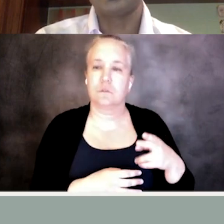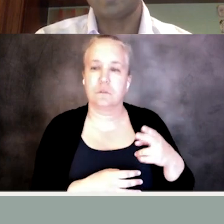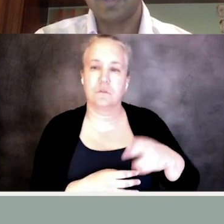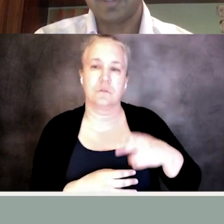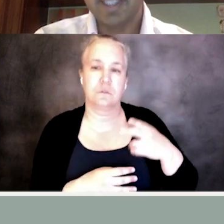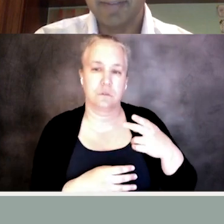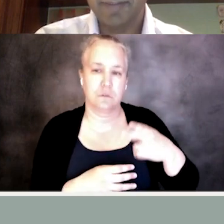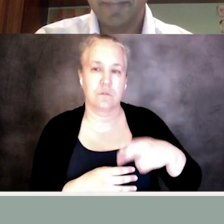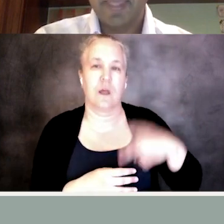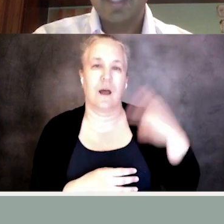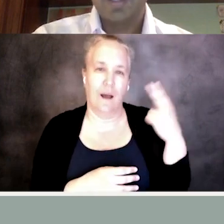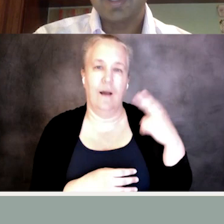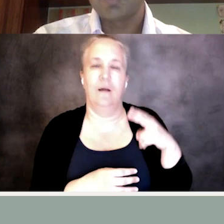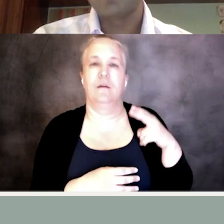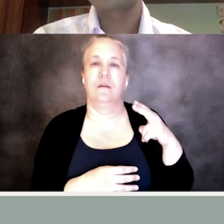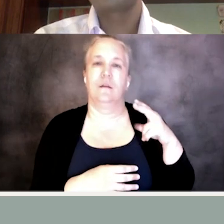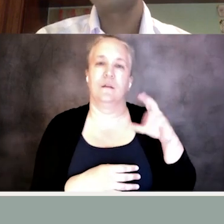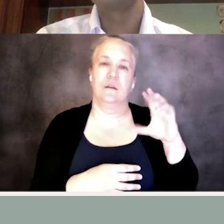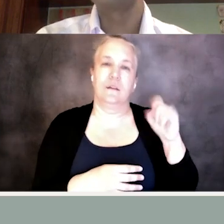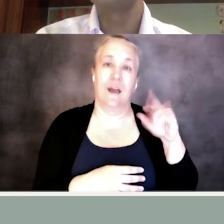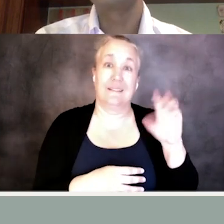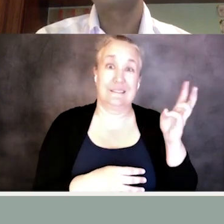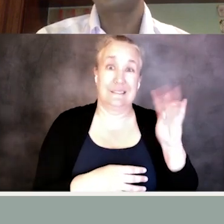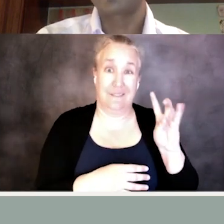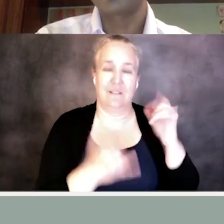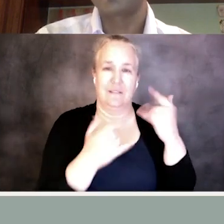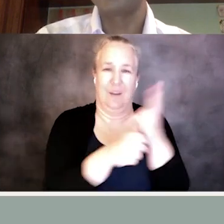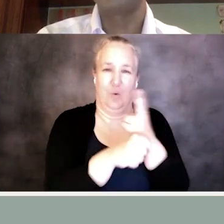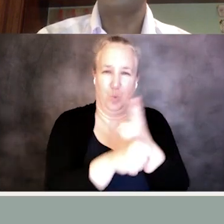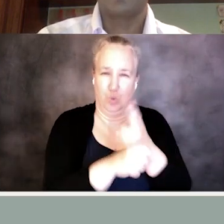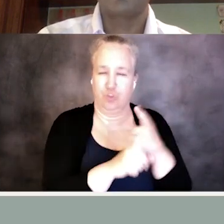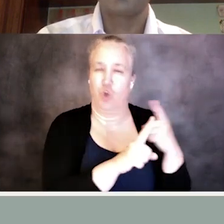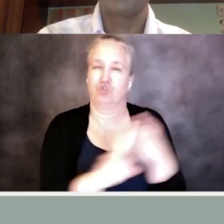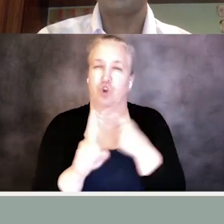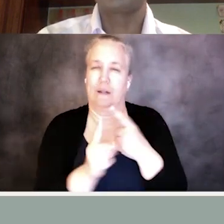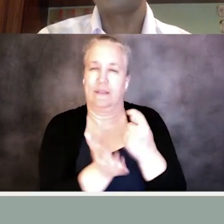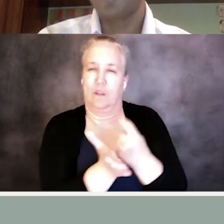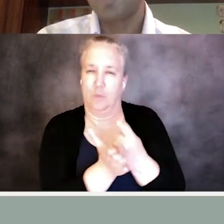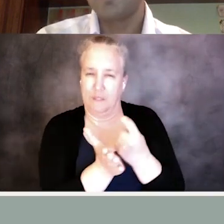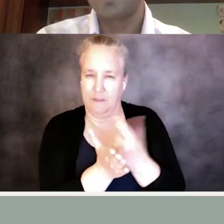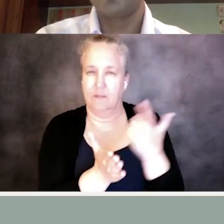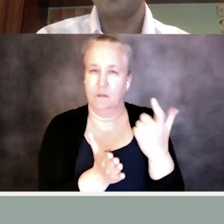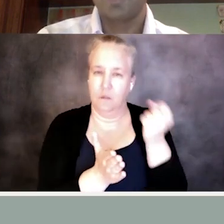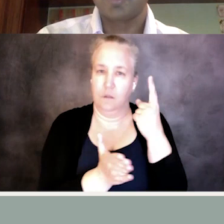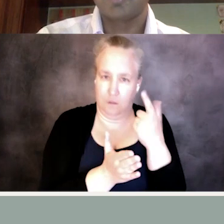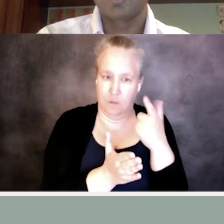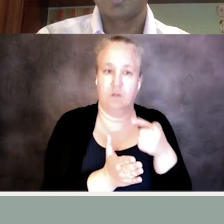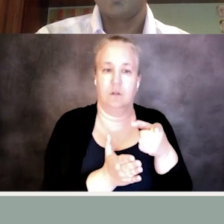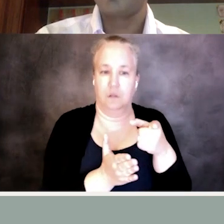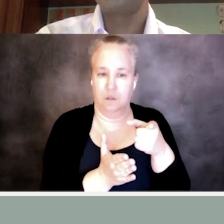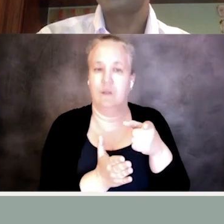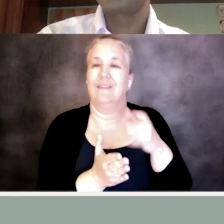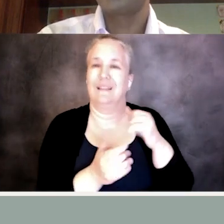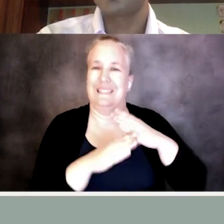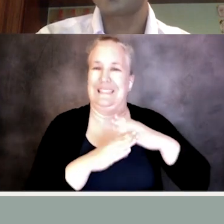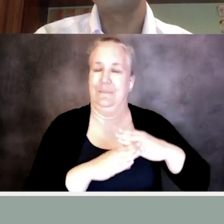high Ki67, as well as now the use of targeted therapy with olaparib, which is a PARP inhibitor in patients who